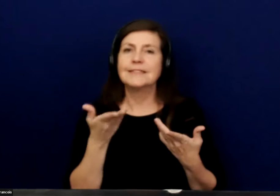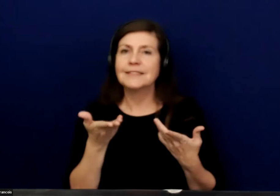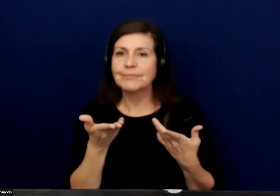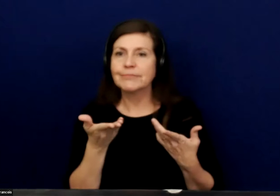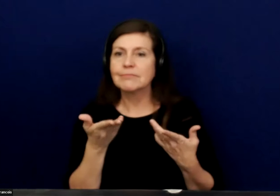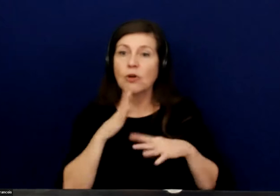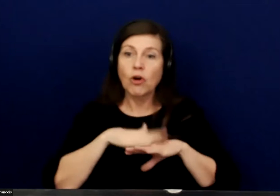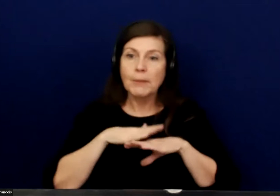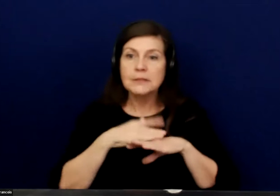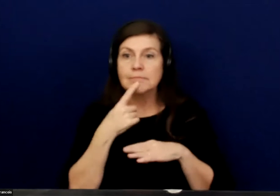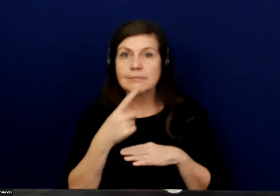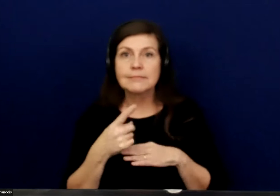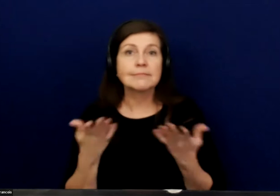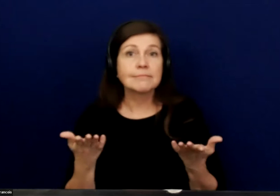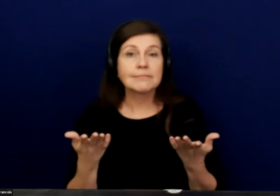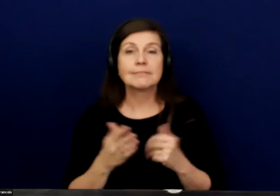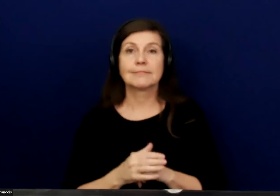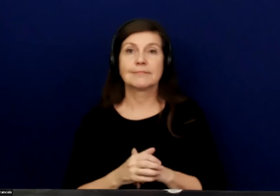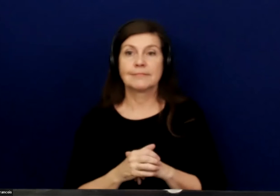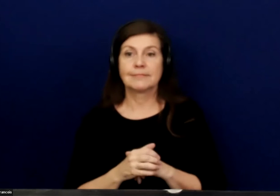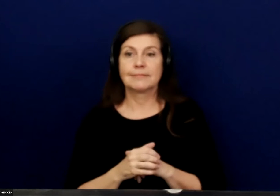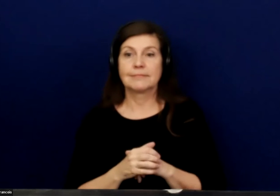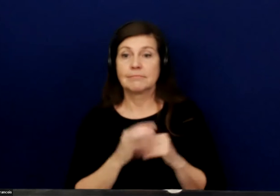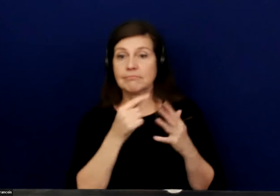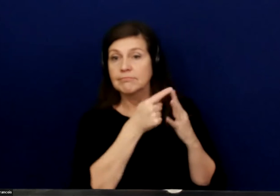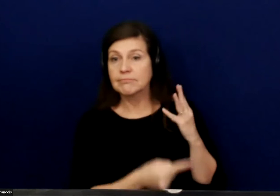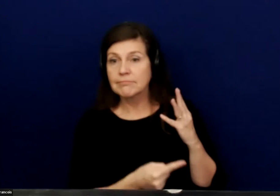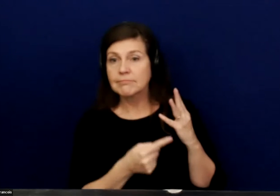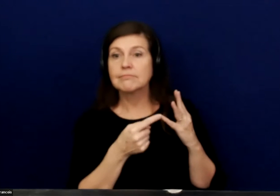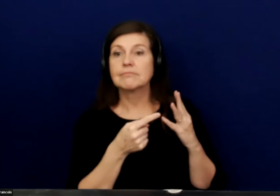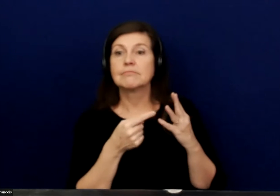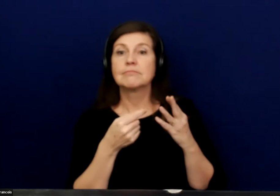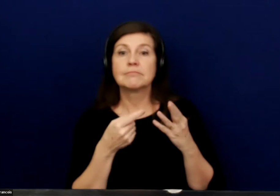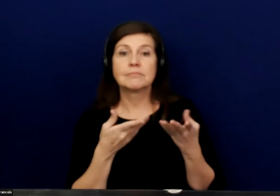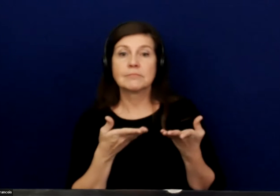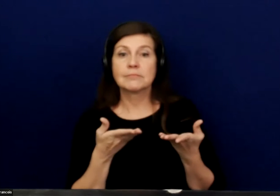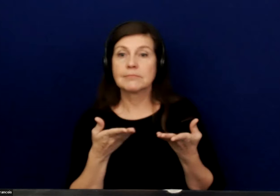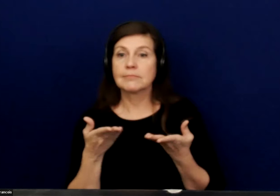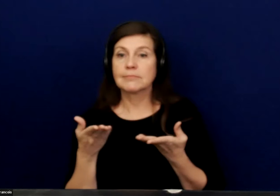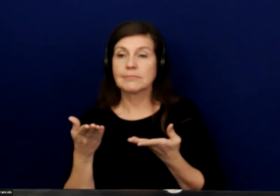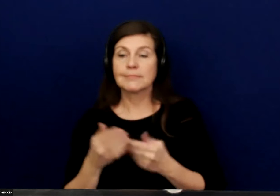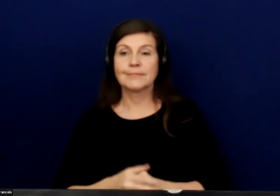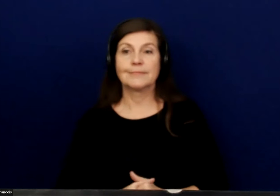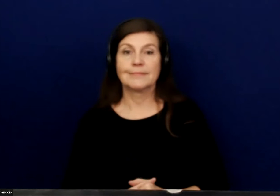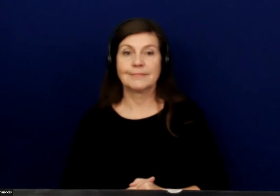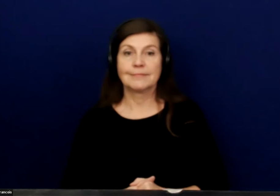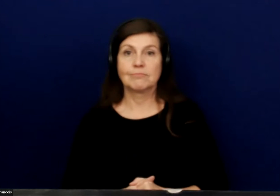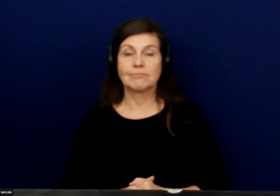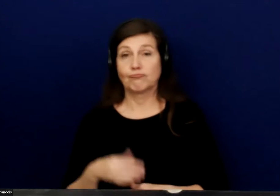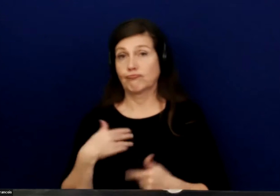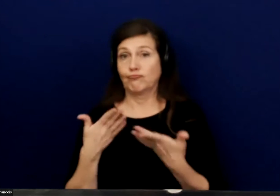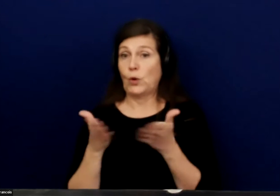on these first ideas and results, the floor is open, I